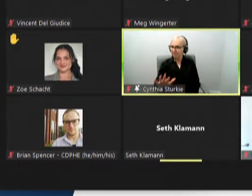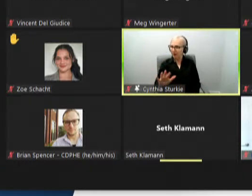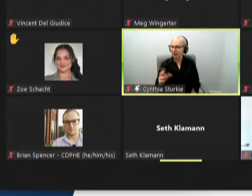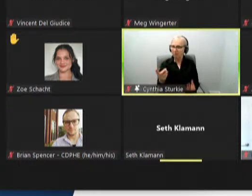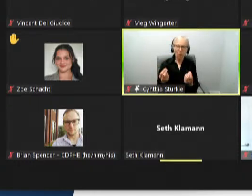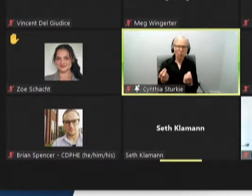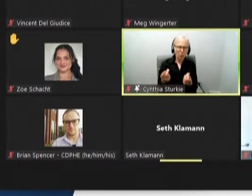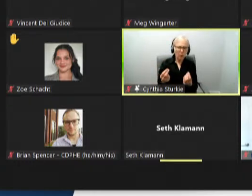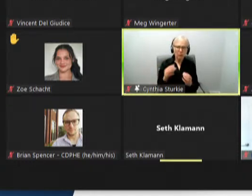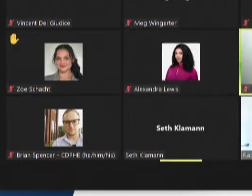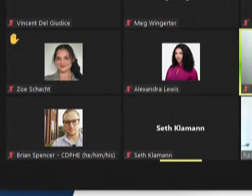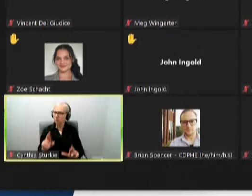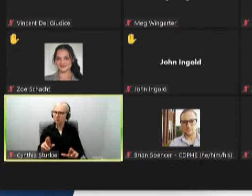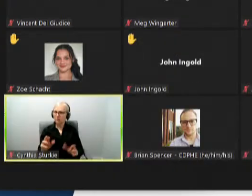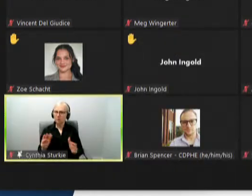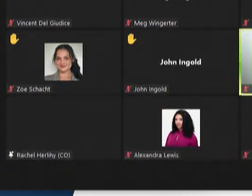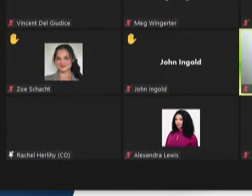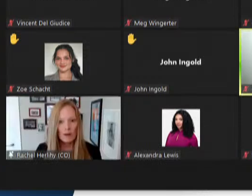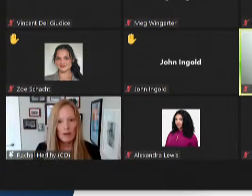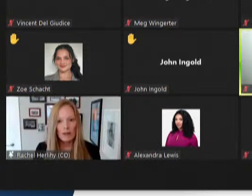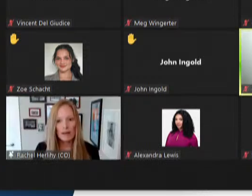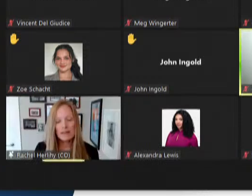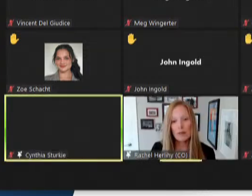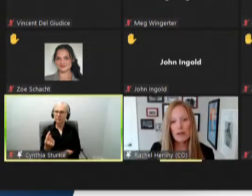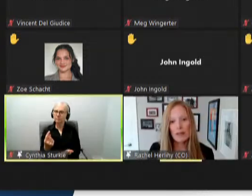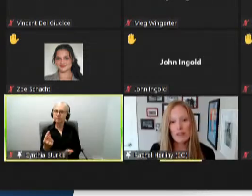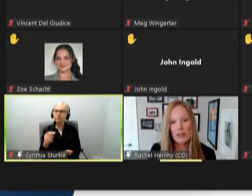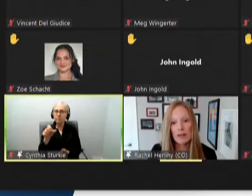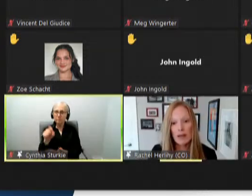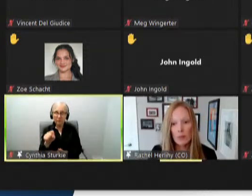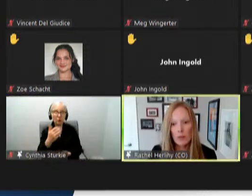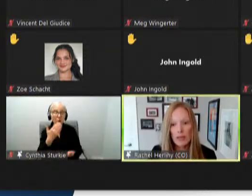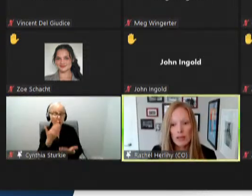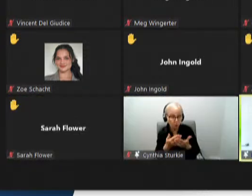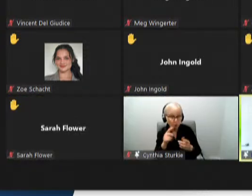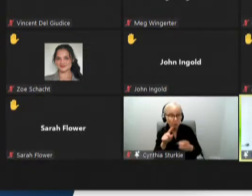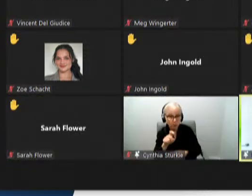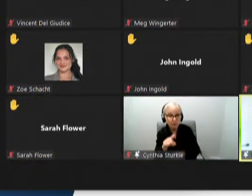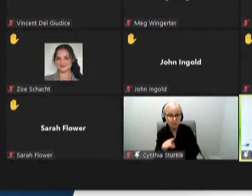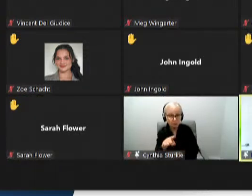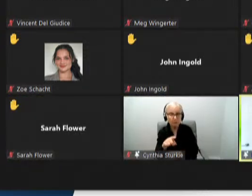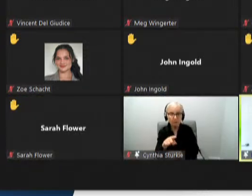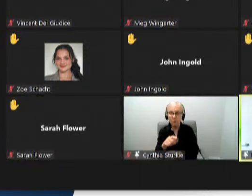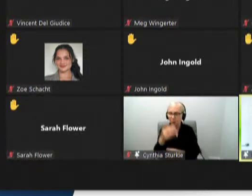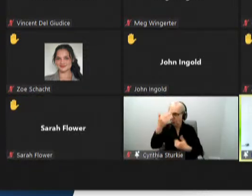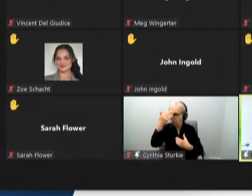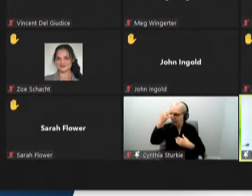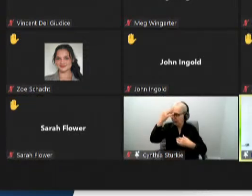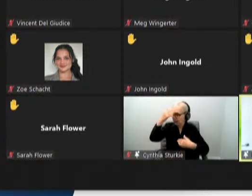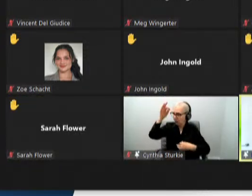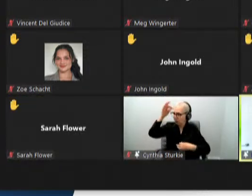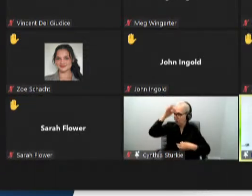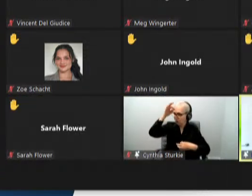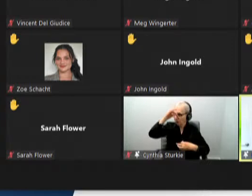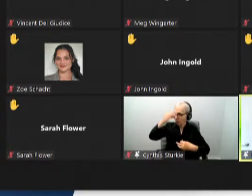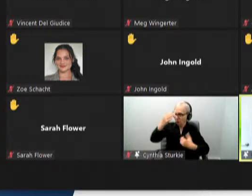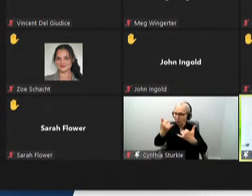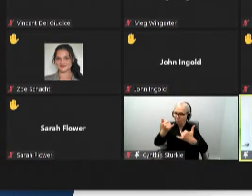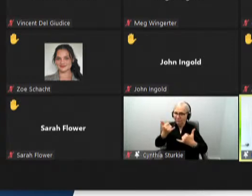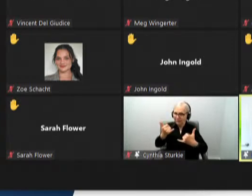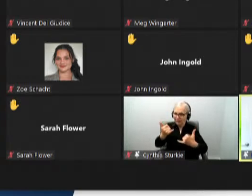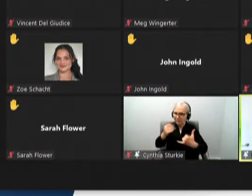the response to that be? Thanks. Yeah, it's a great question. We don't really know at this point